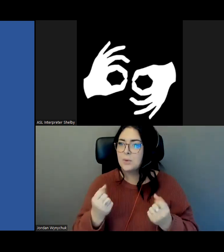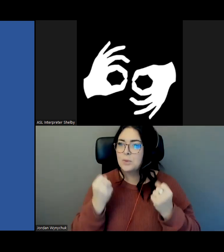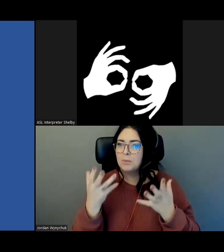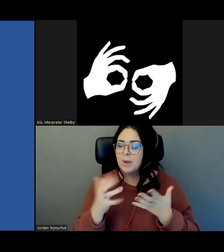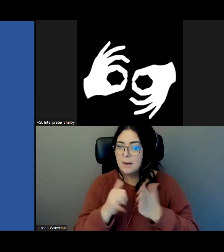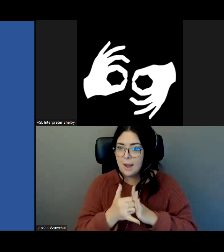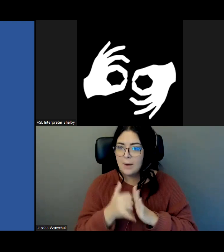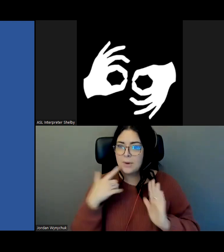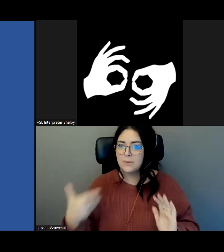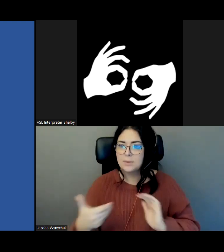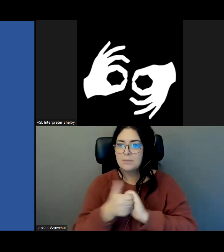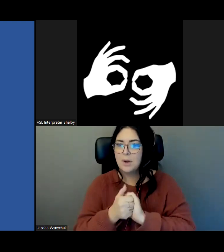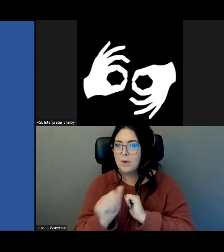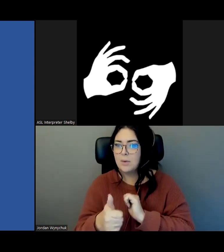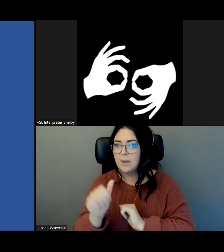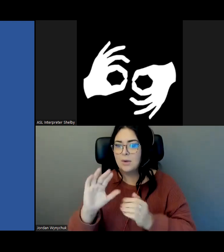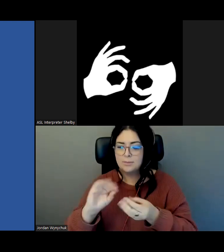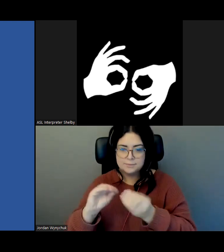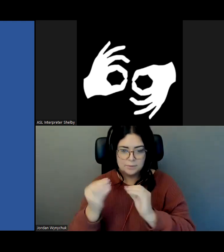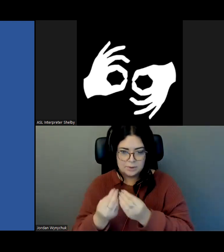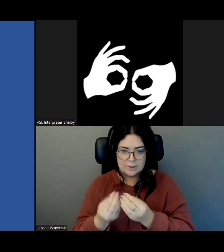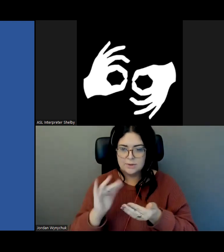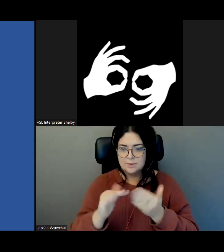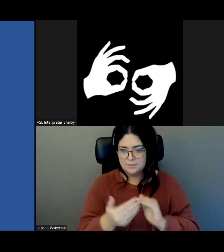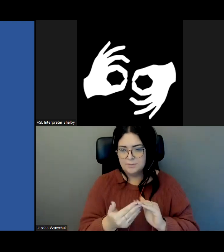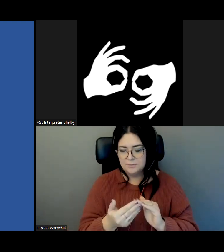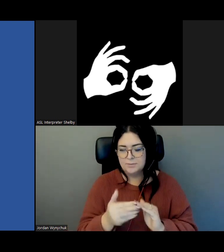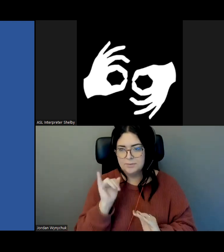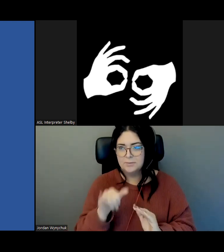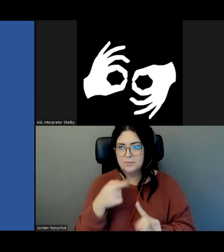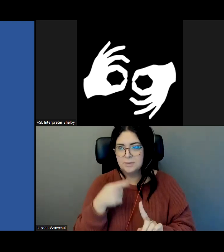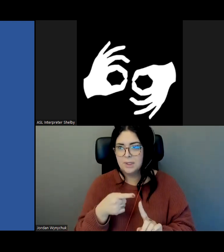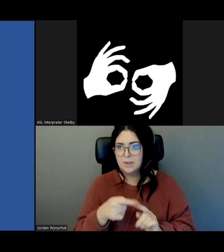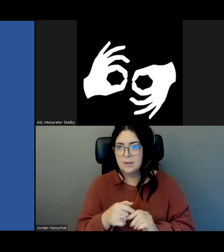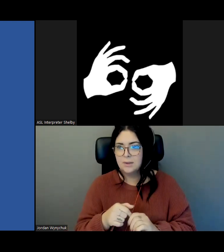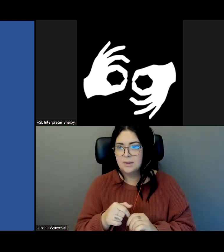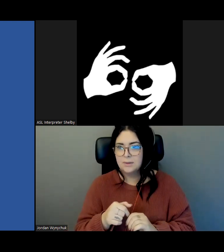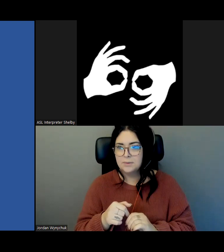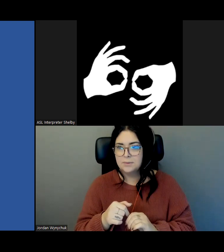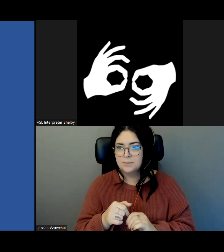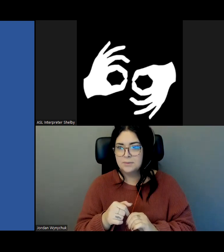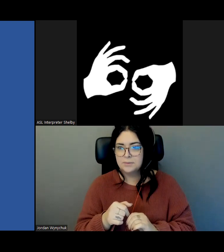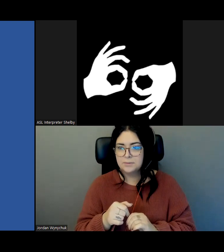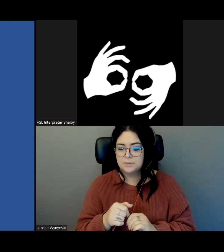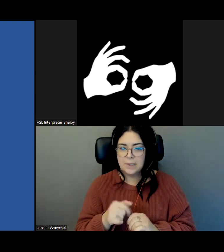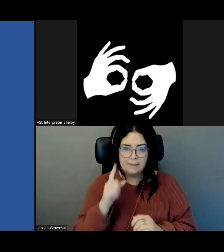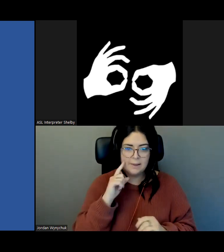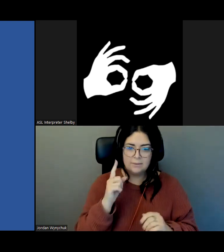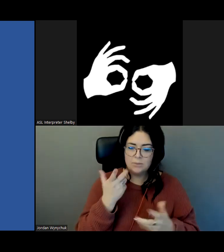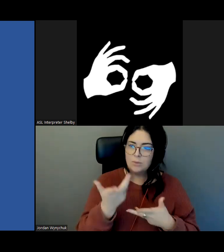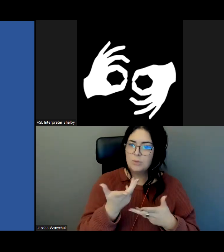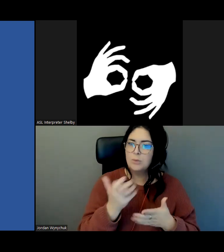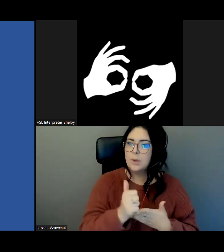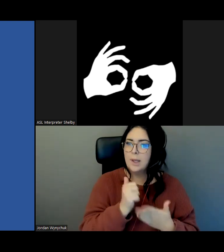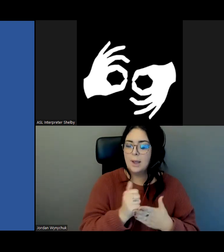because we partner with other community-based organizations to really fill in those gaps for services